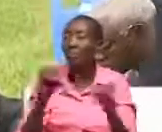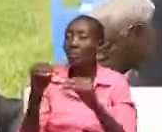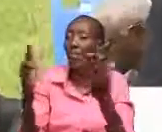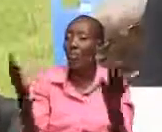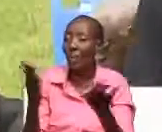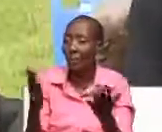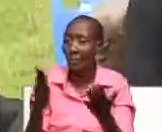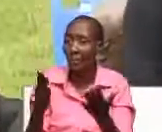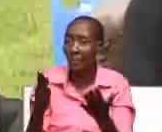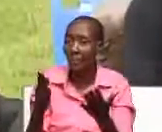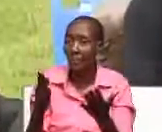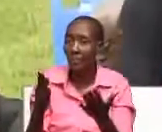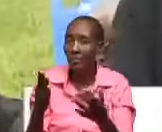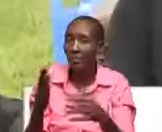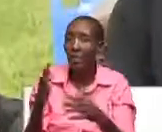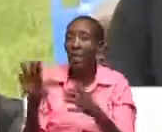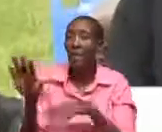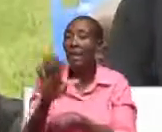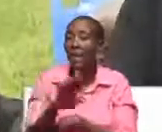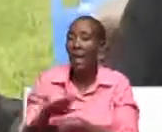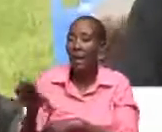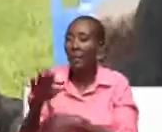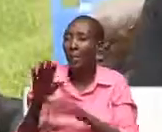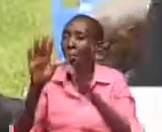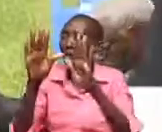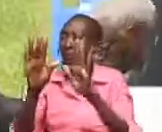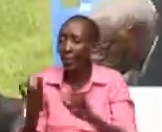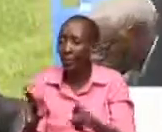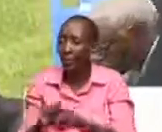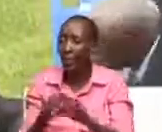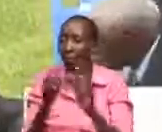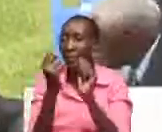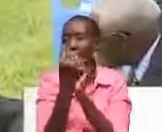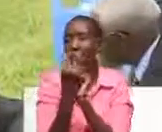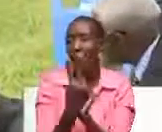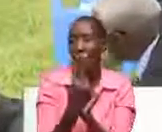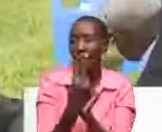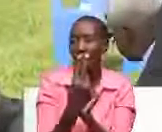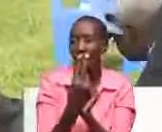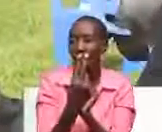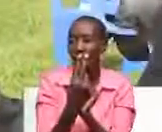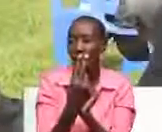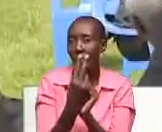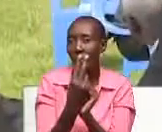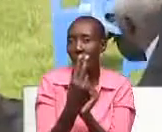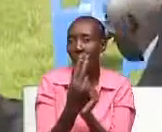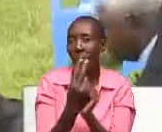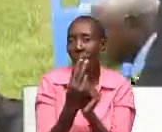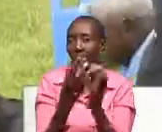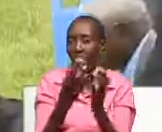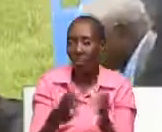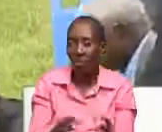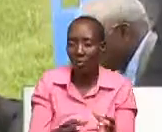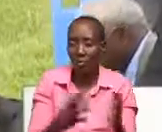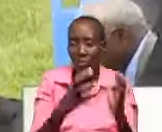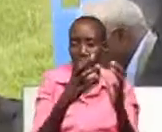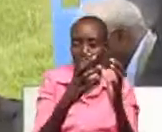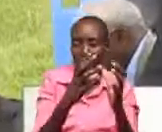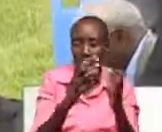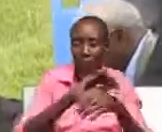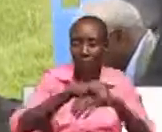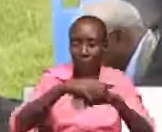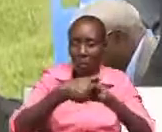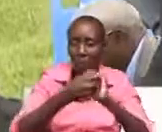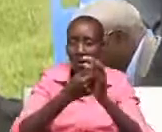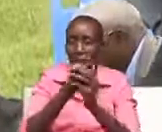also we have received 12 hard washing units from Bidico,